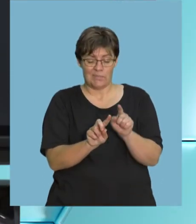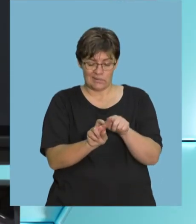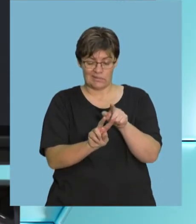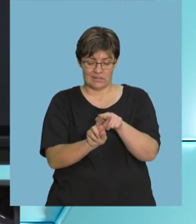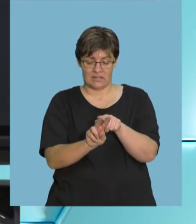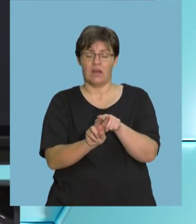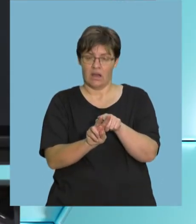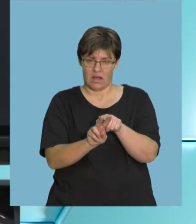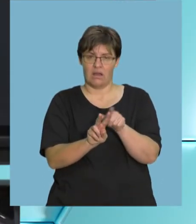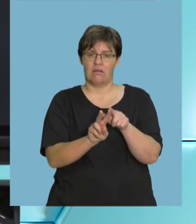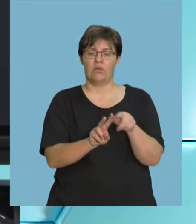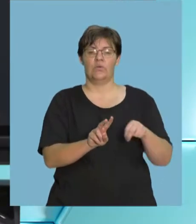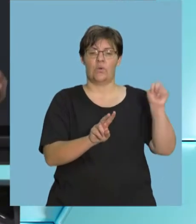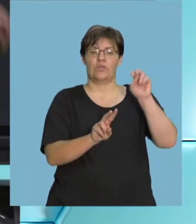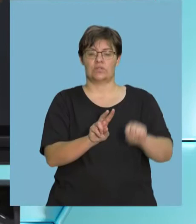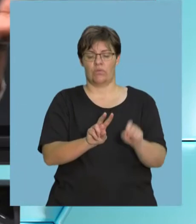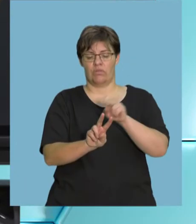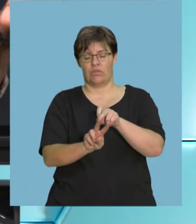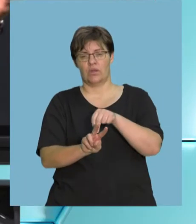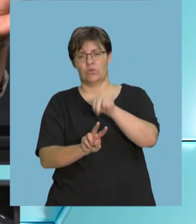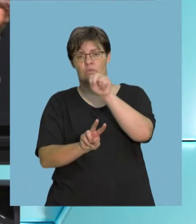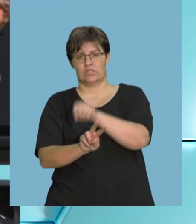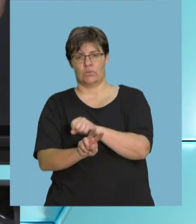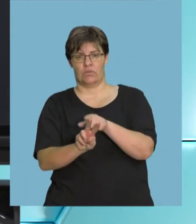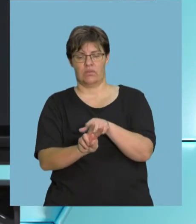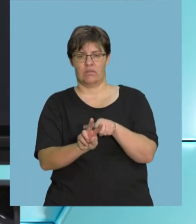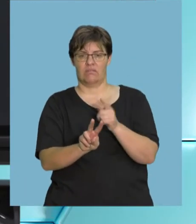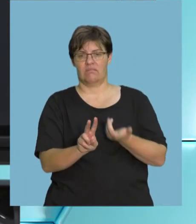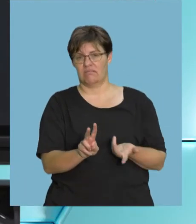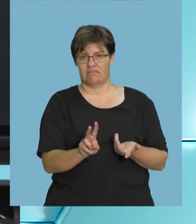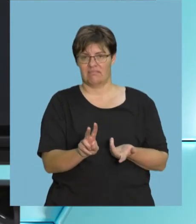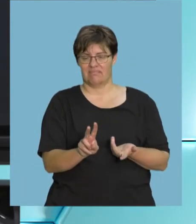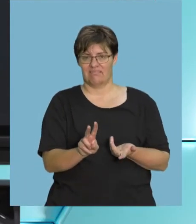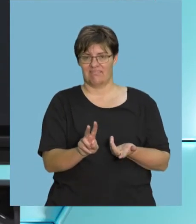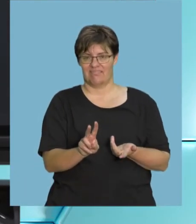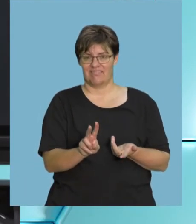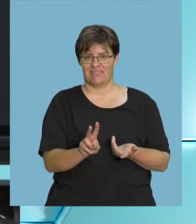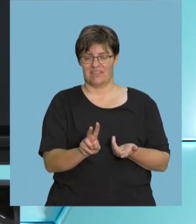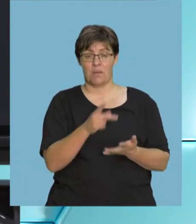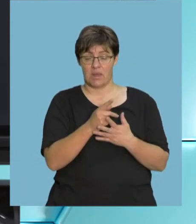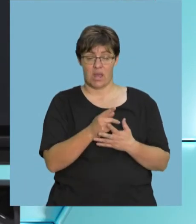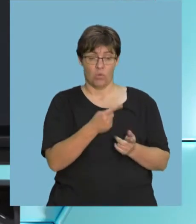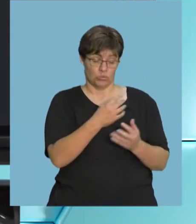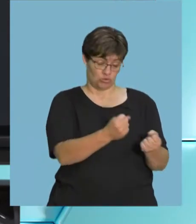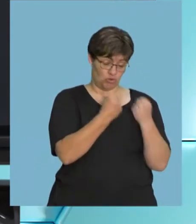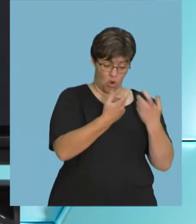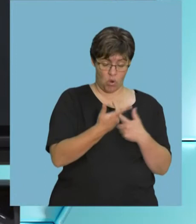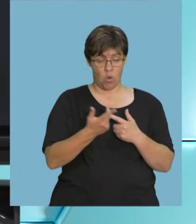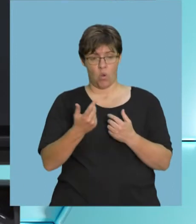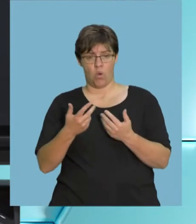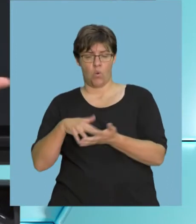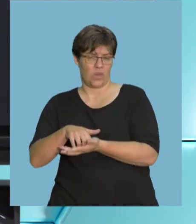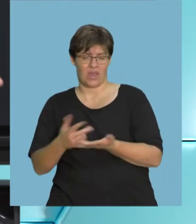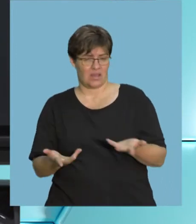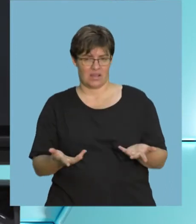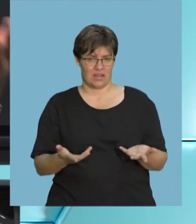happens is these two resulting materials are actually containing north and south pole, maybe different